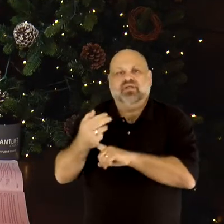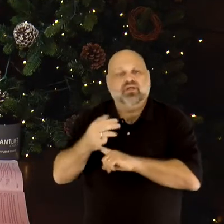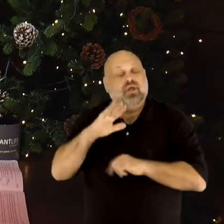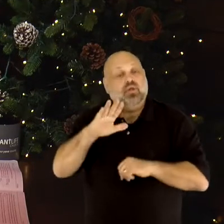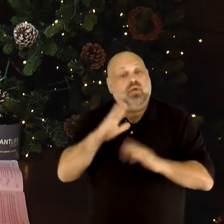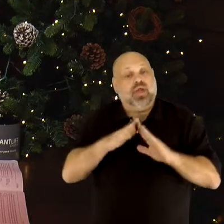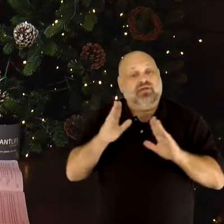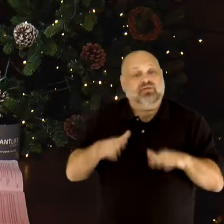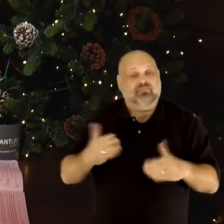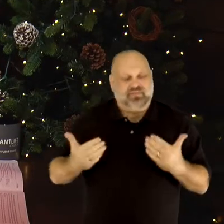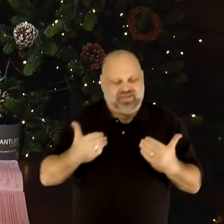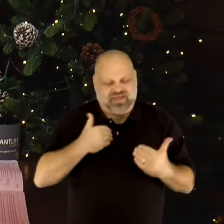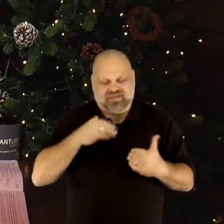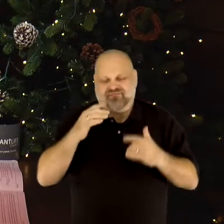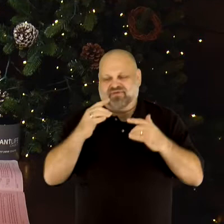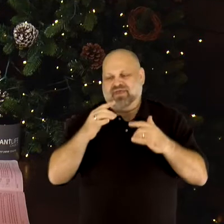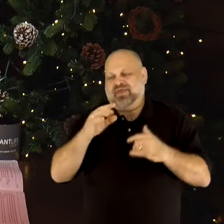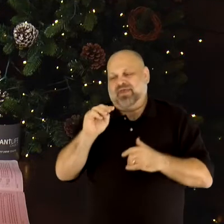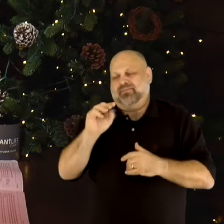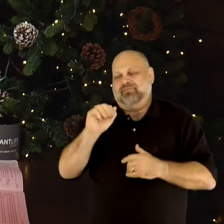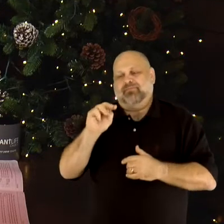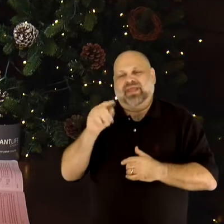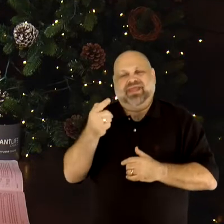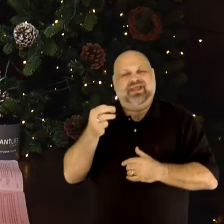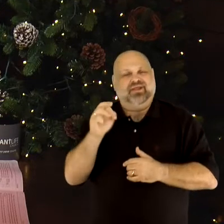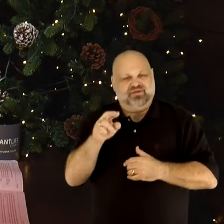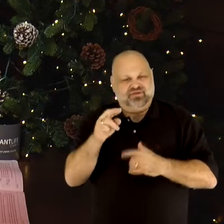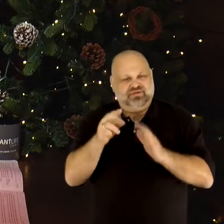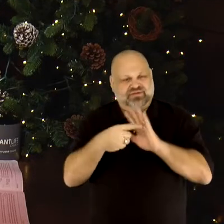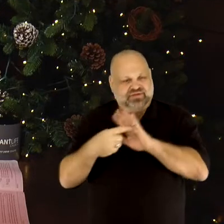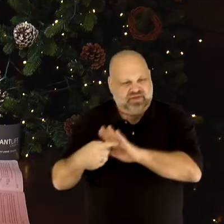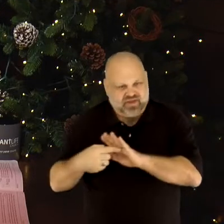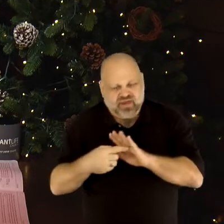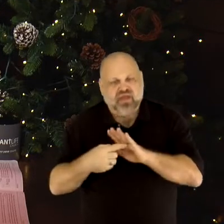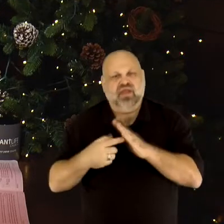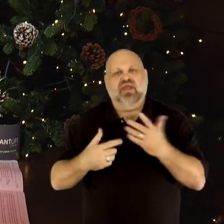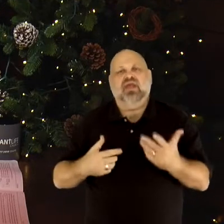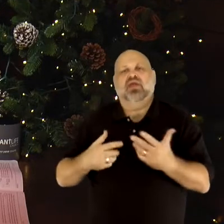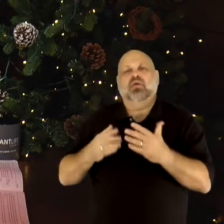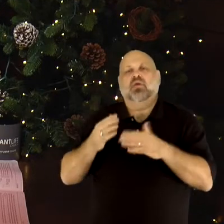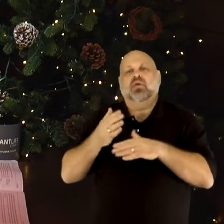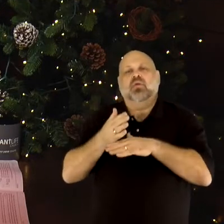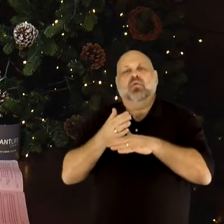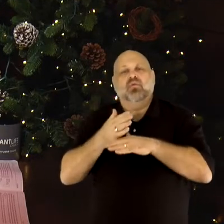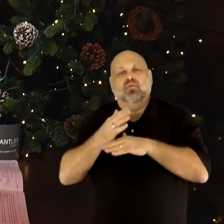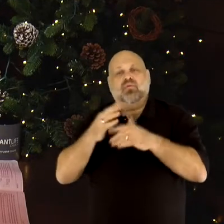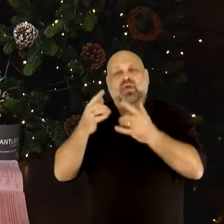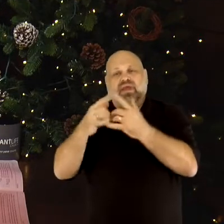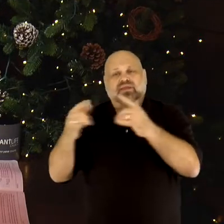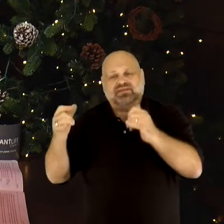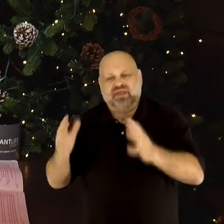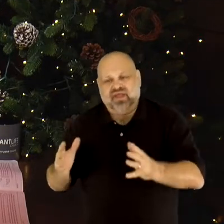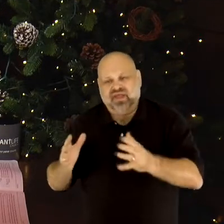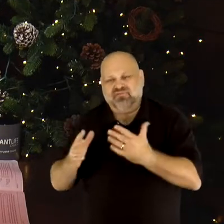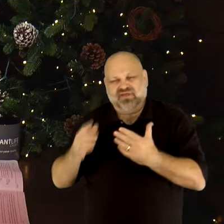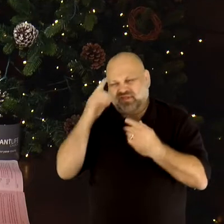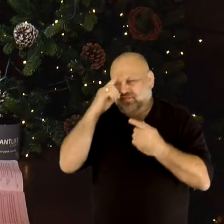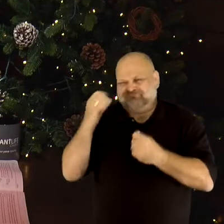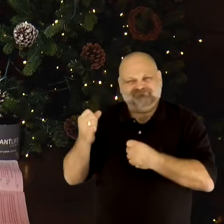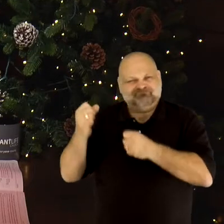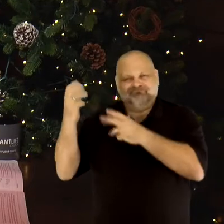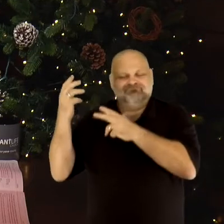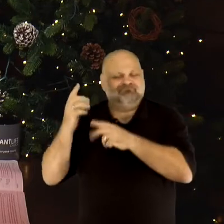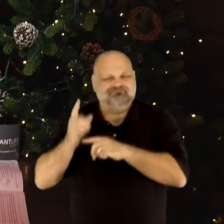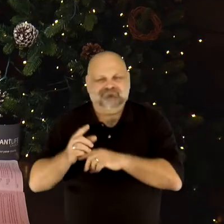have a manger scene with a wood stable and Mary and Joseph and a baby Jesus. Just throw that out of your mind for a second. Not out of your house, just out